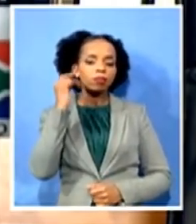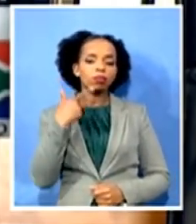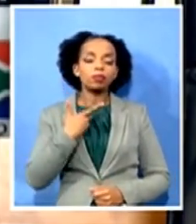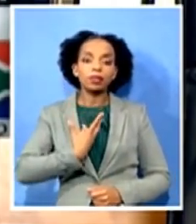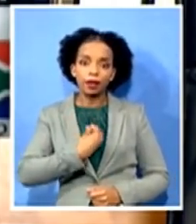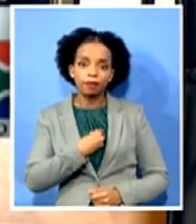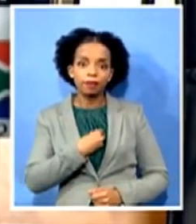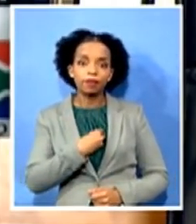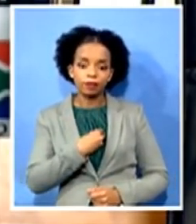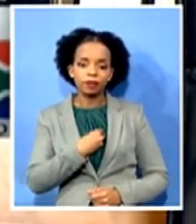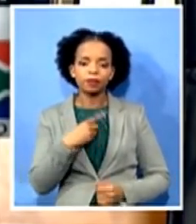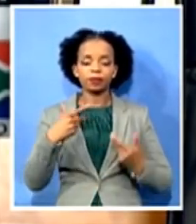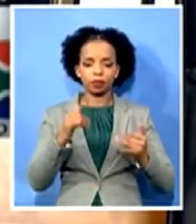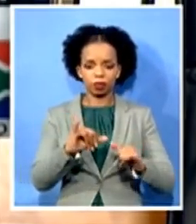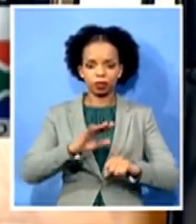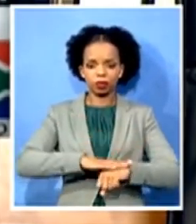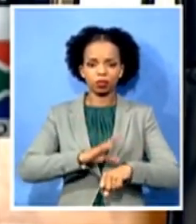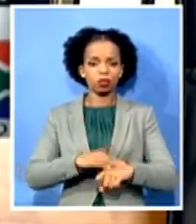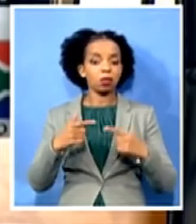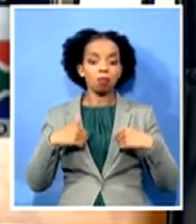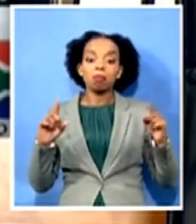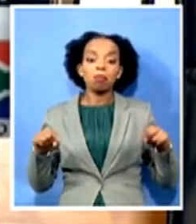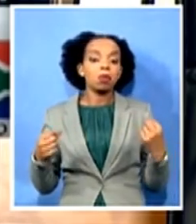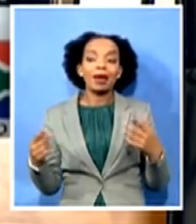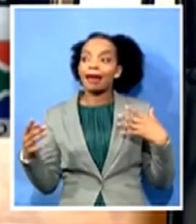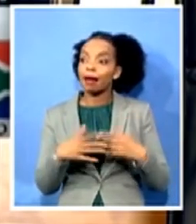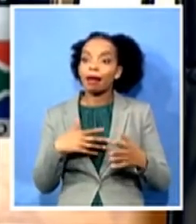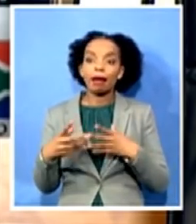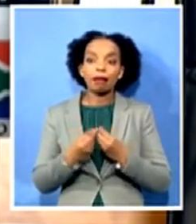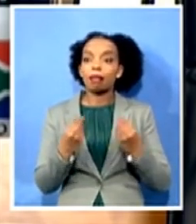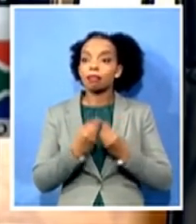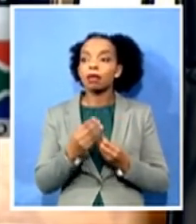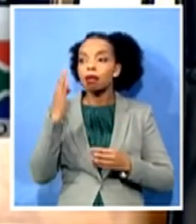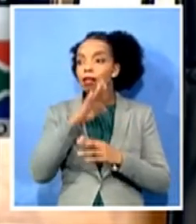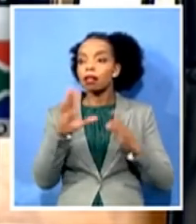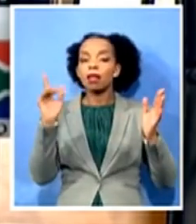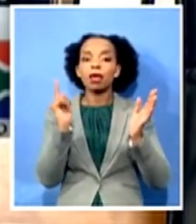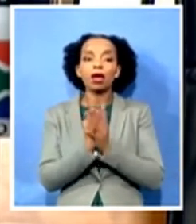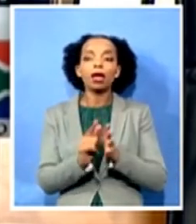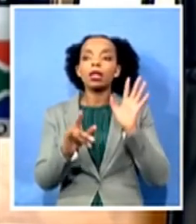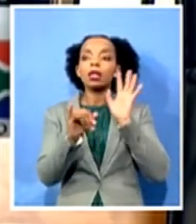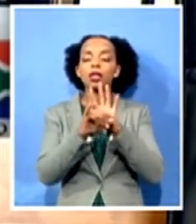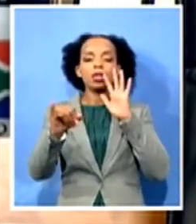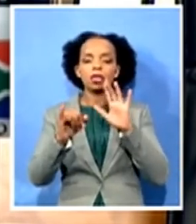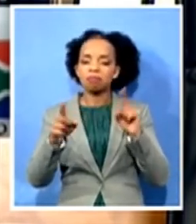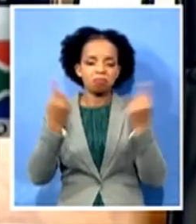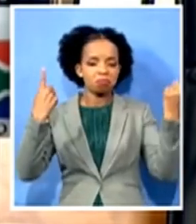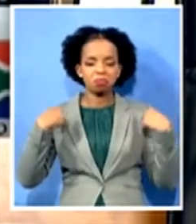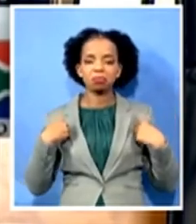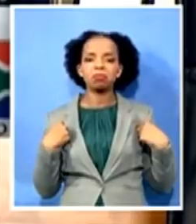anything illegal about this process, because I am told by the person who has been